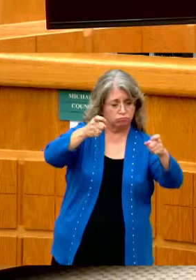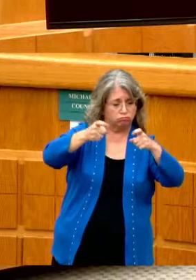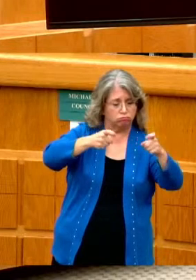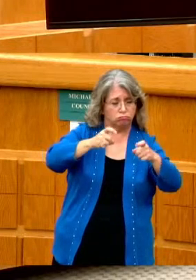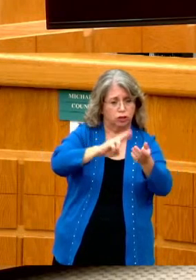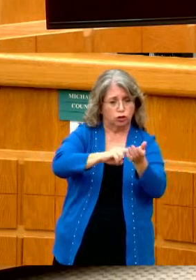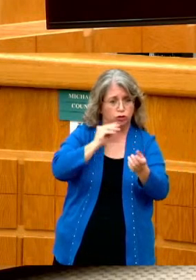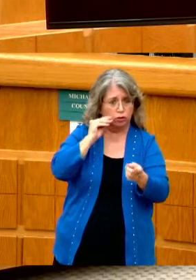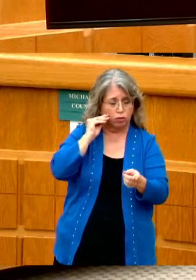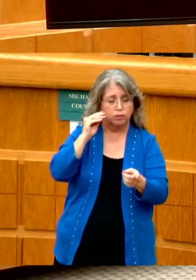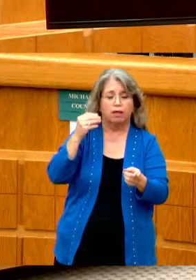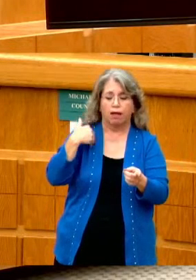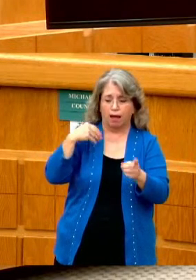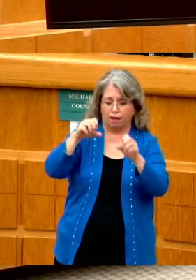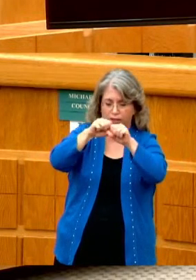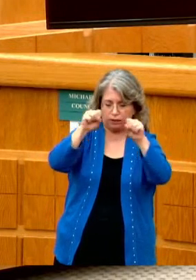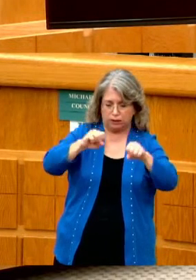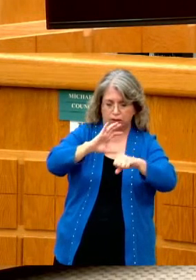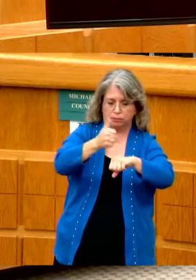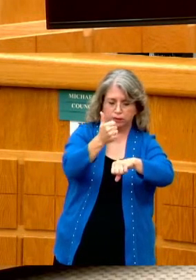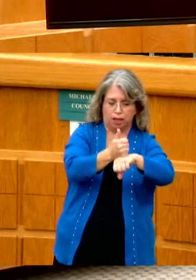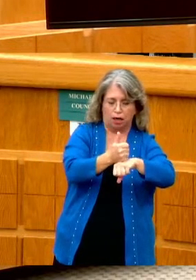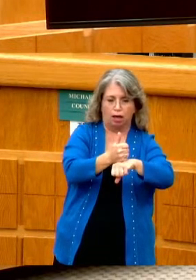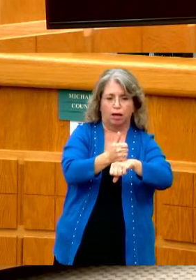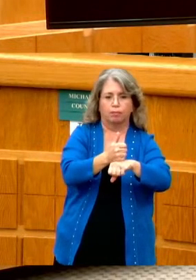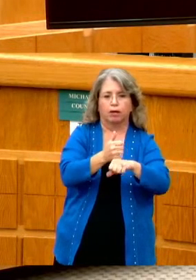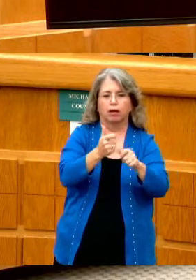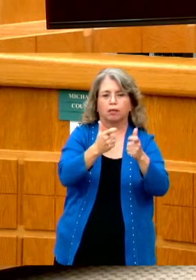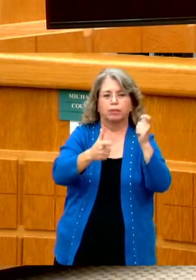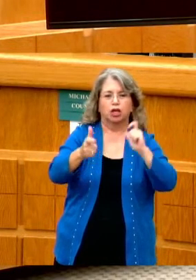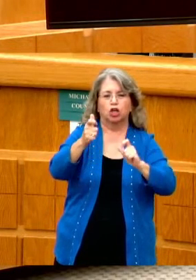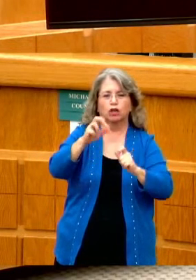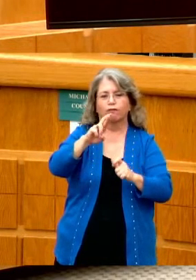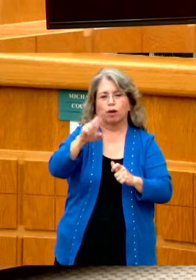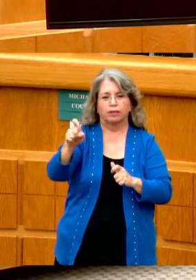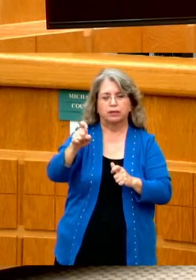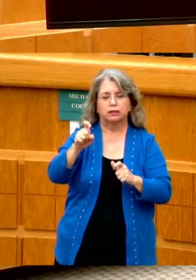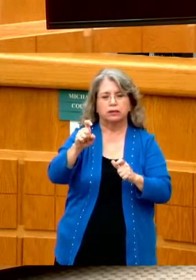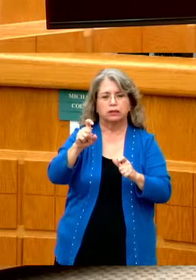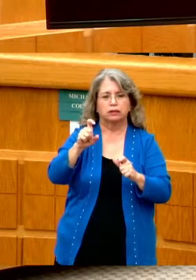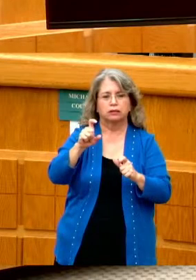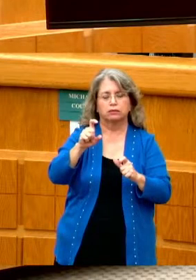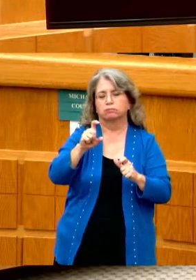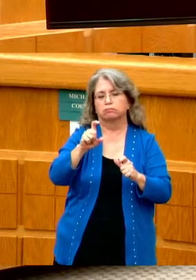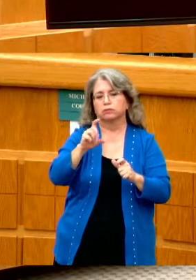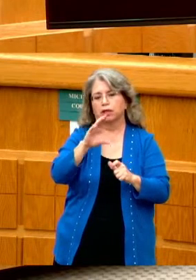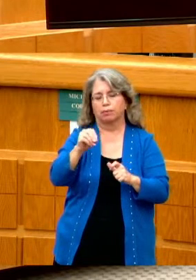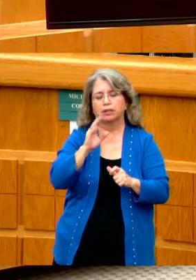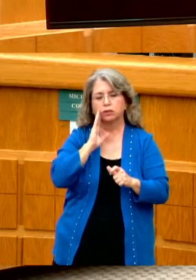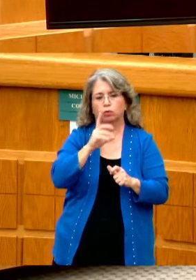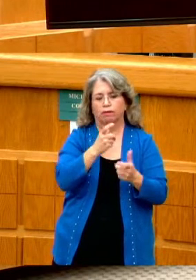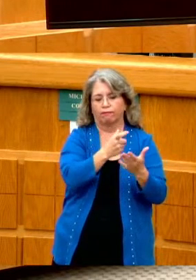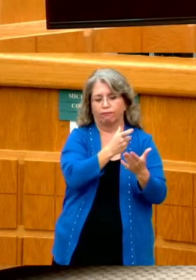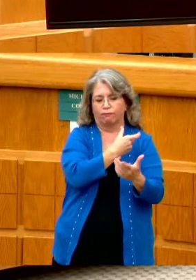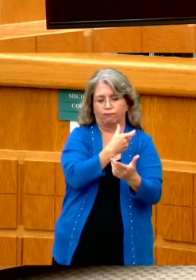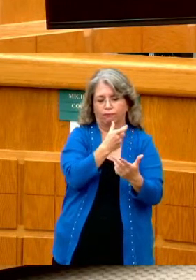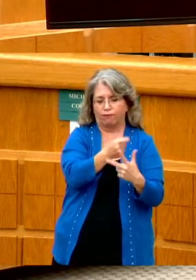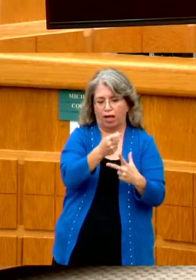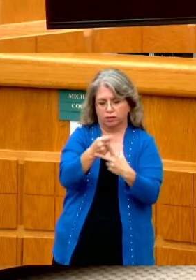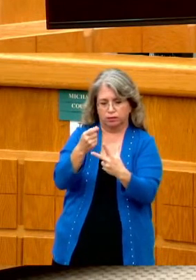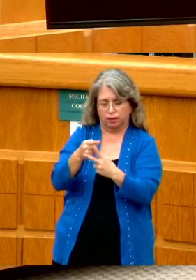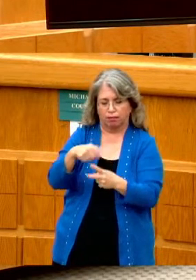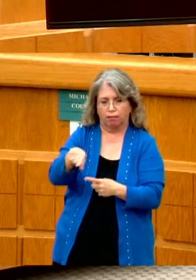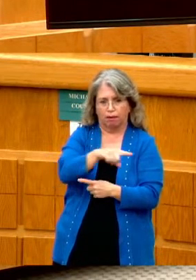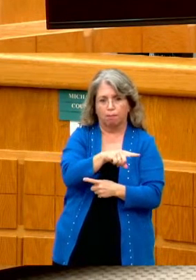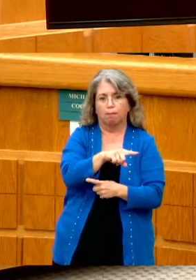the larger pharmacies such as CVS, Walgreens, etc. The nursing homes were scheduled to start getting vaccinated